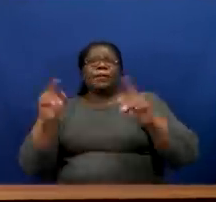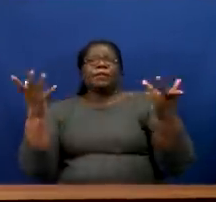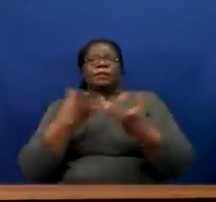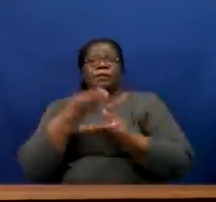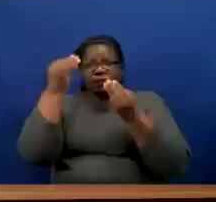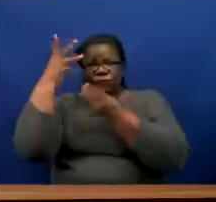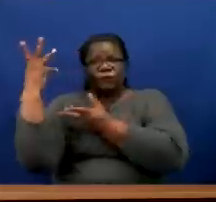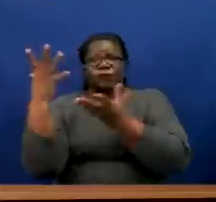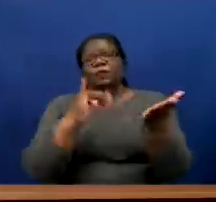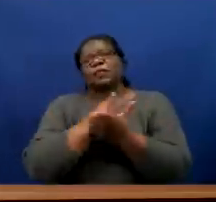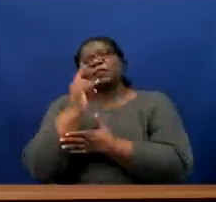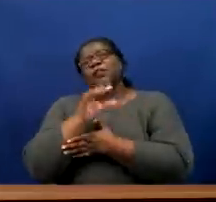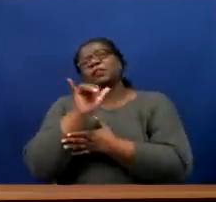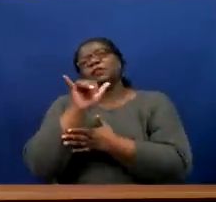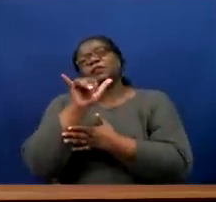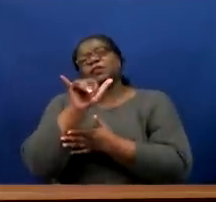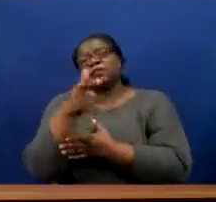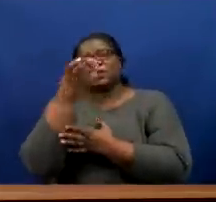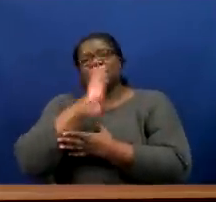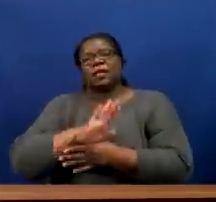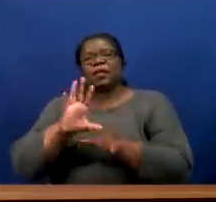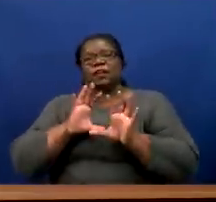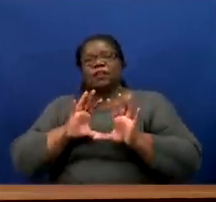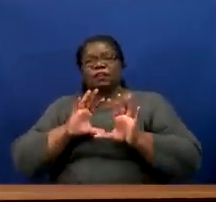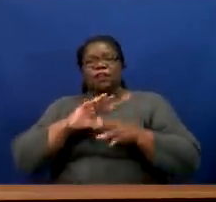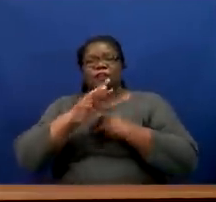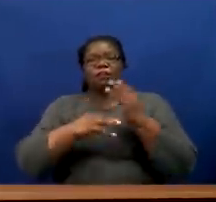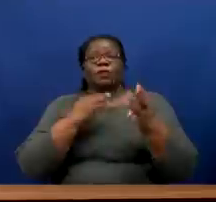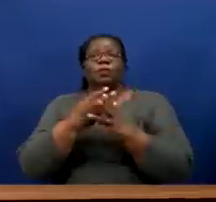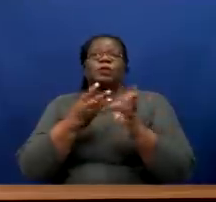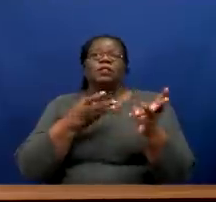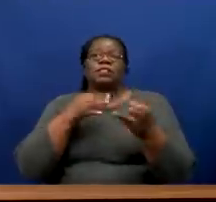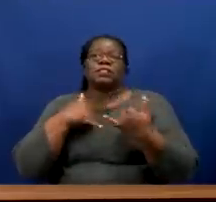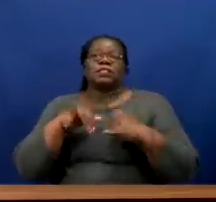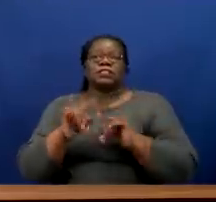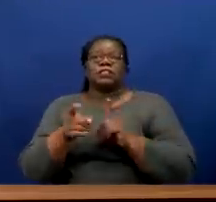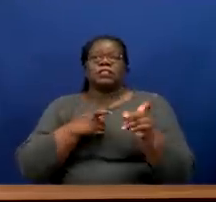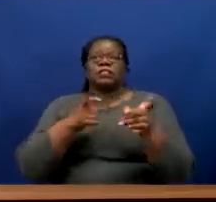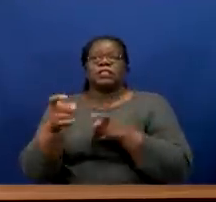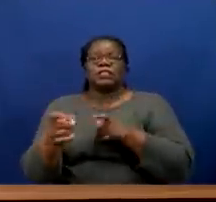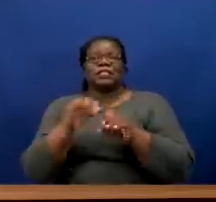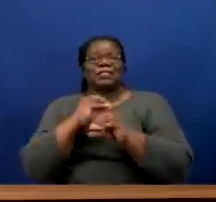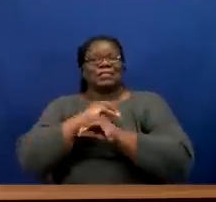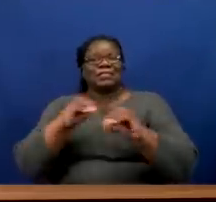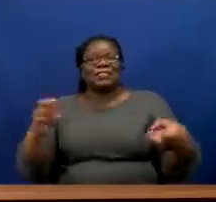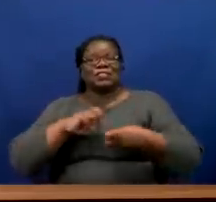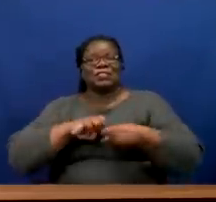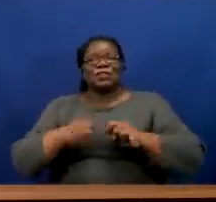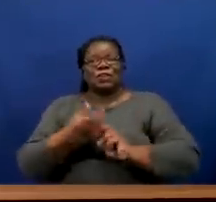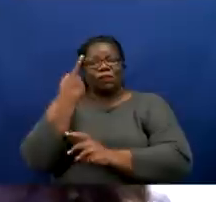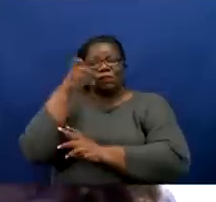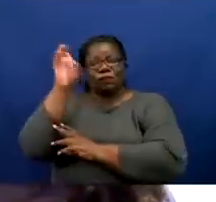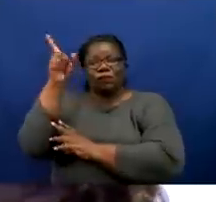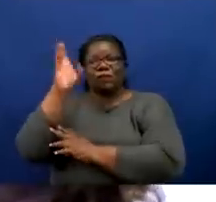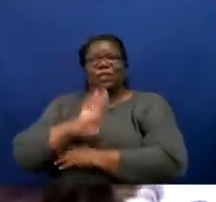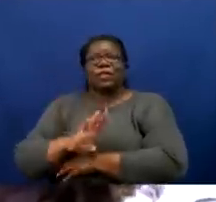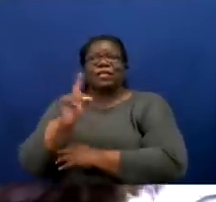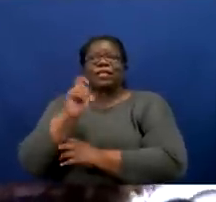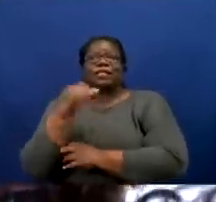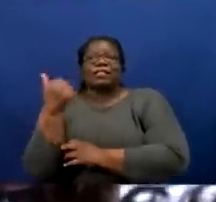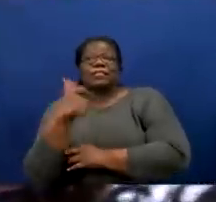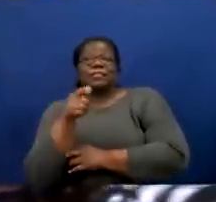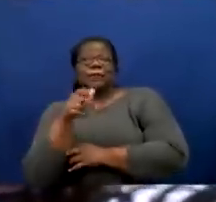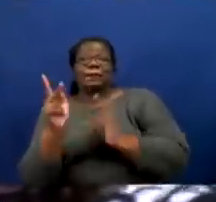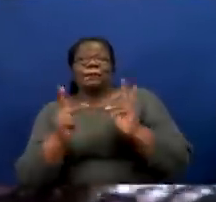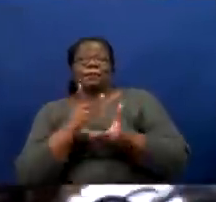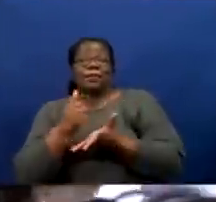the eternal God of the universe is still on his throne, and there is nothing too hard for him. I need 10 people in here who can help me preach